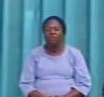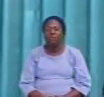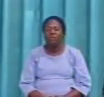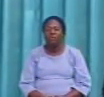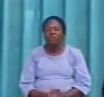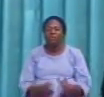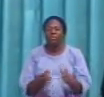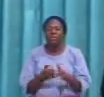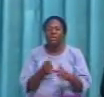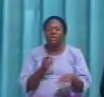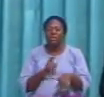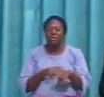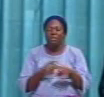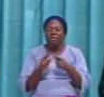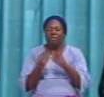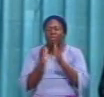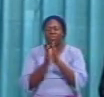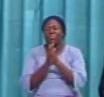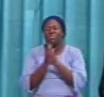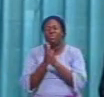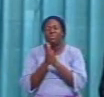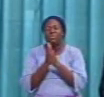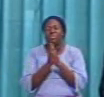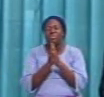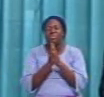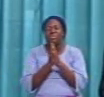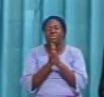It's time to call upon the name of the Lord.